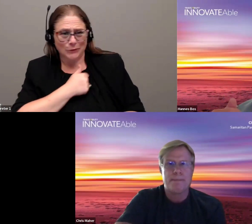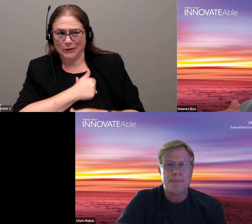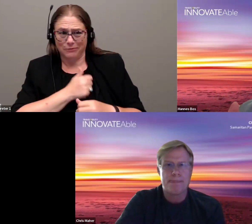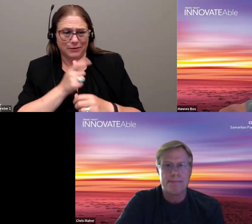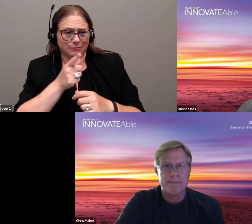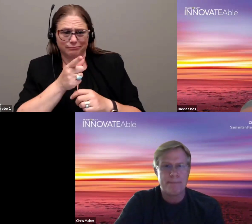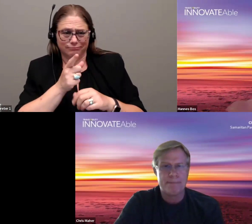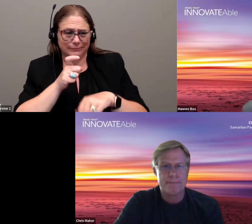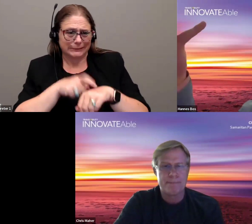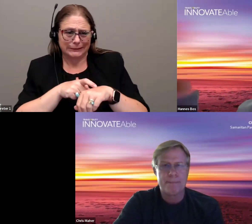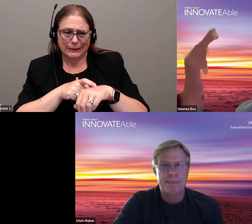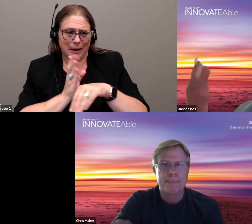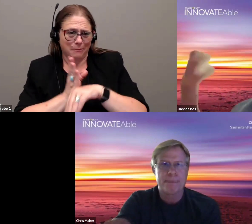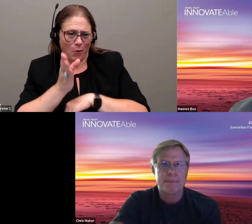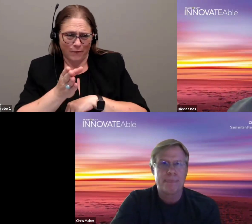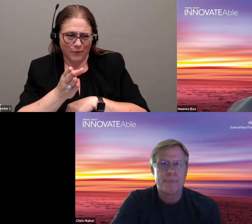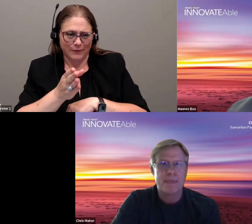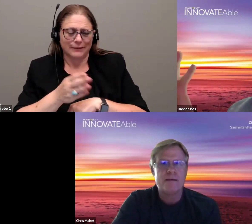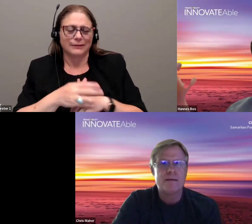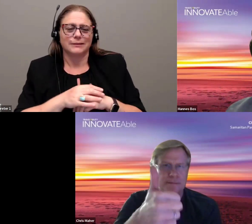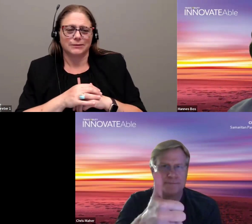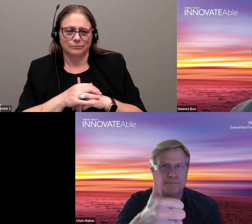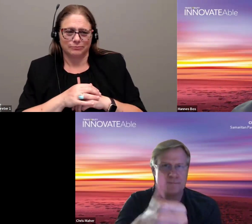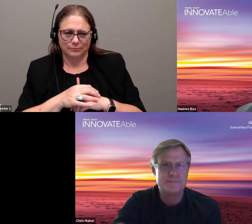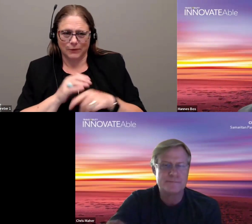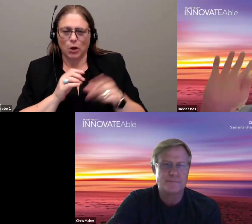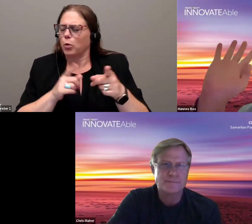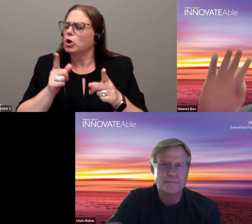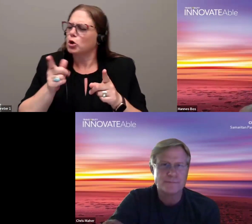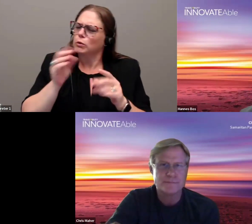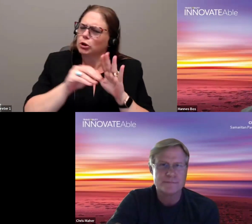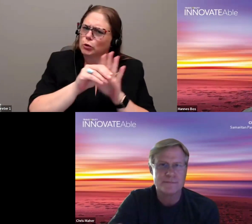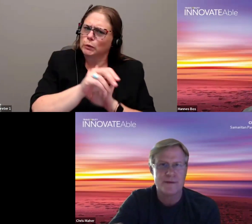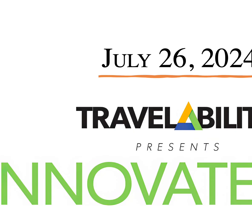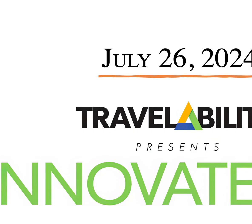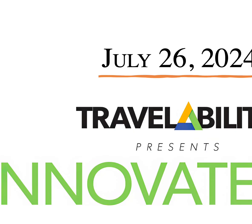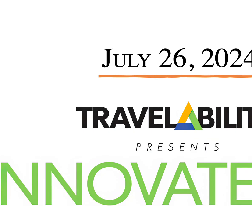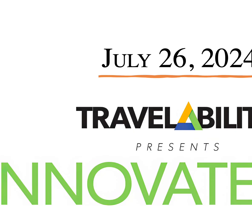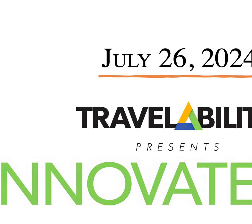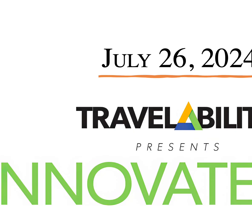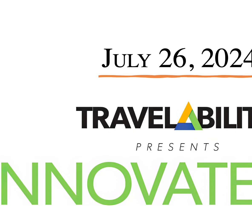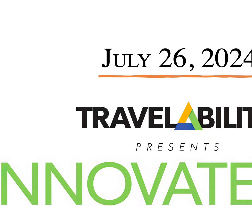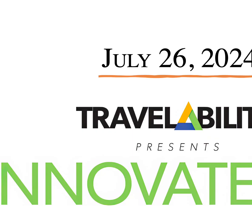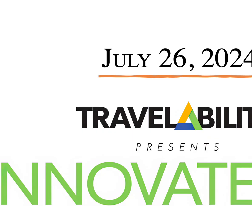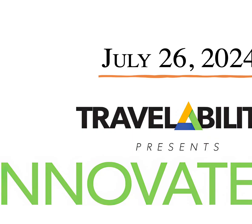over time. Okay, you can scan that, and we do it fully automated. Okay. If you are not